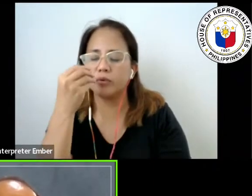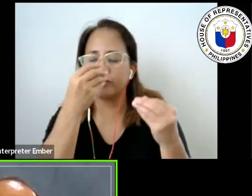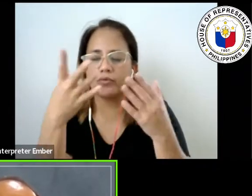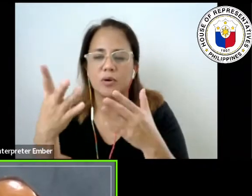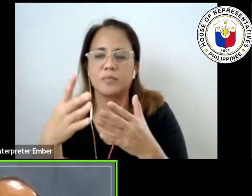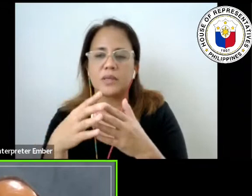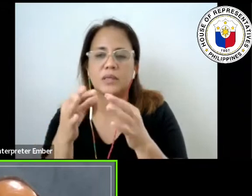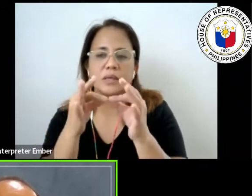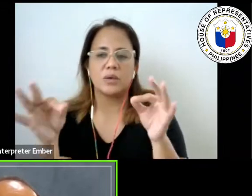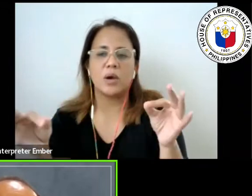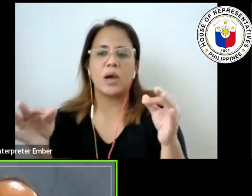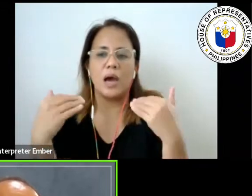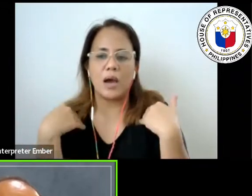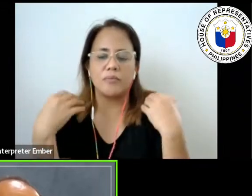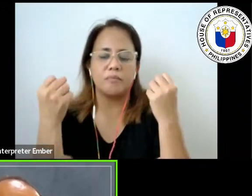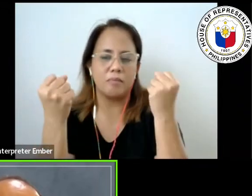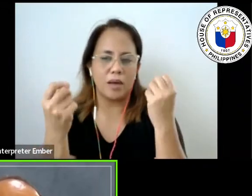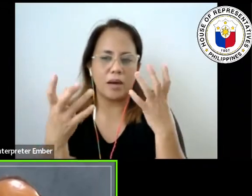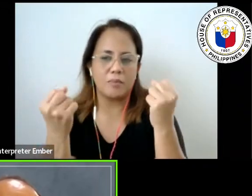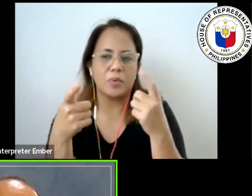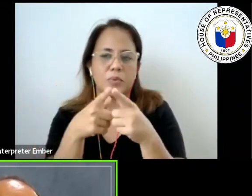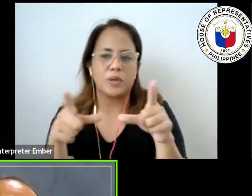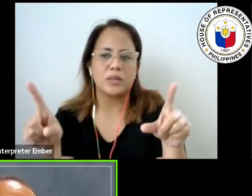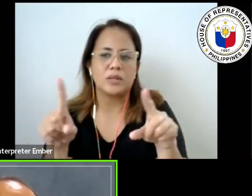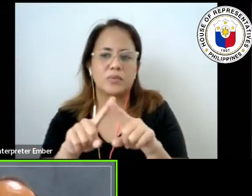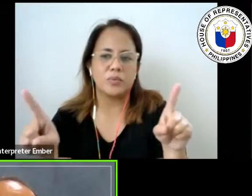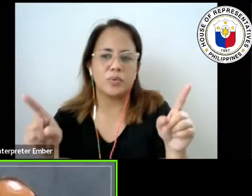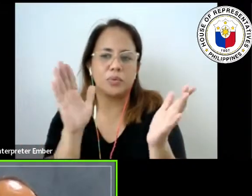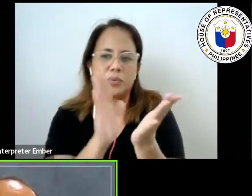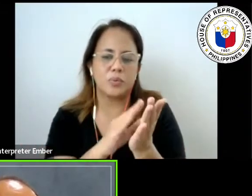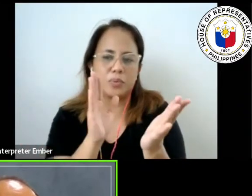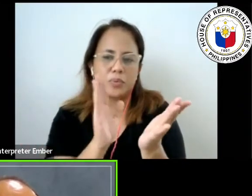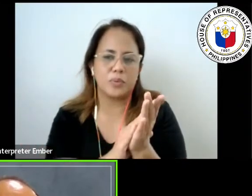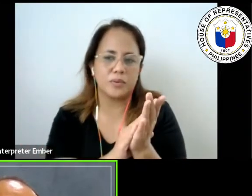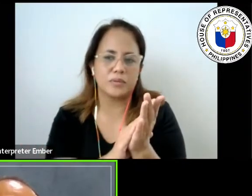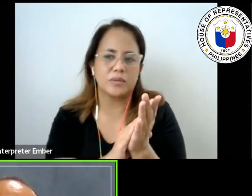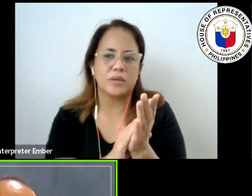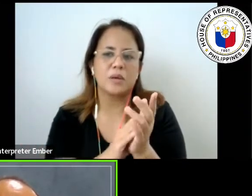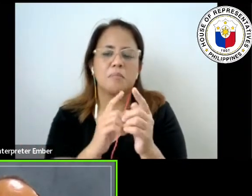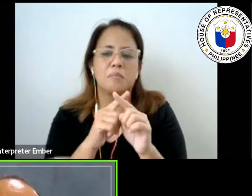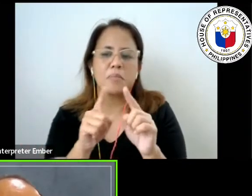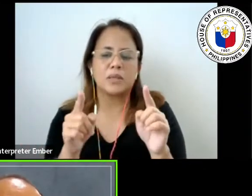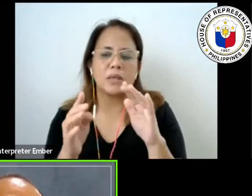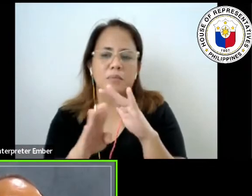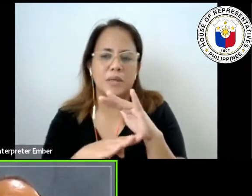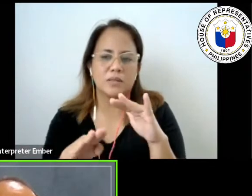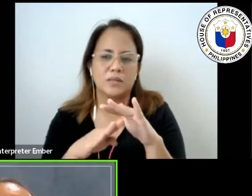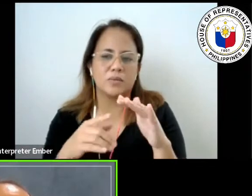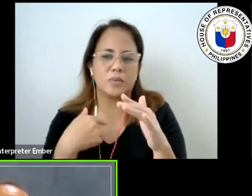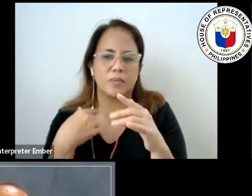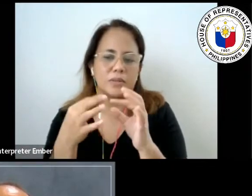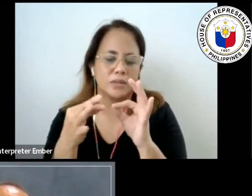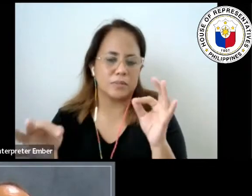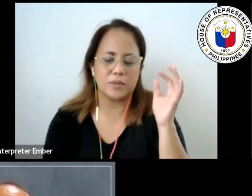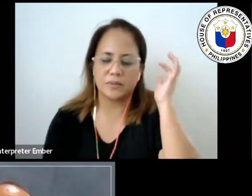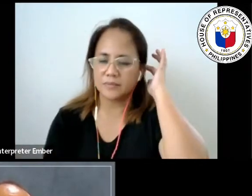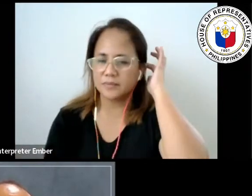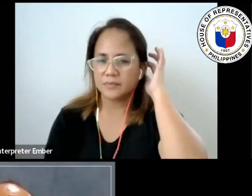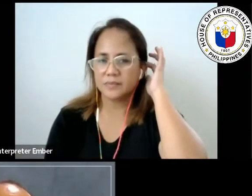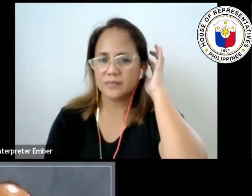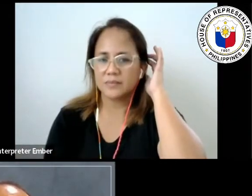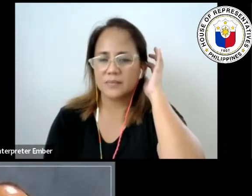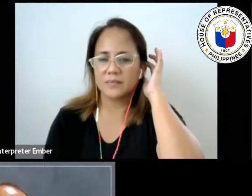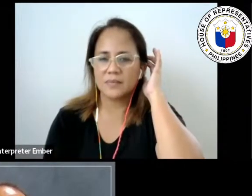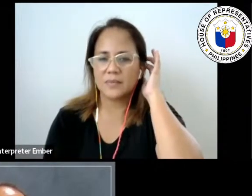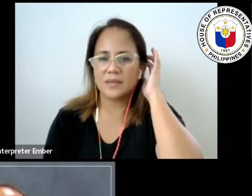to say the statement that there are a lot of language differences in schools, for instance. That's the basis of our statement. Correct. May